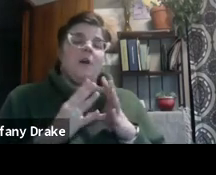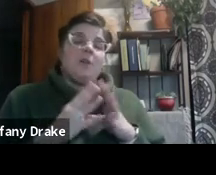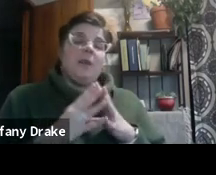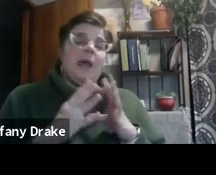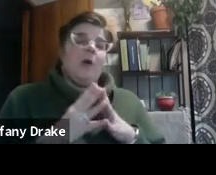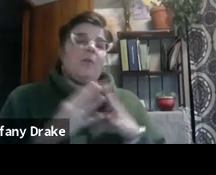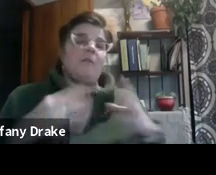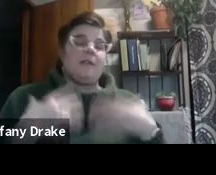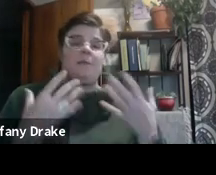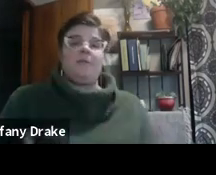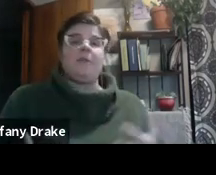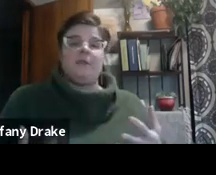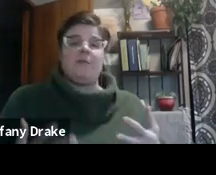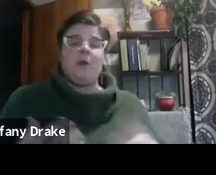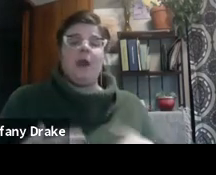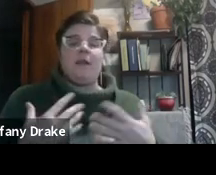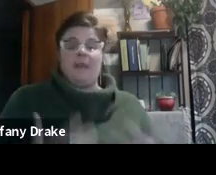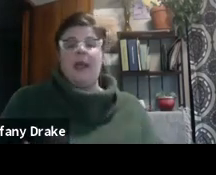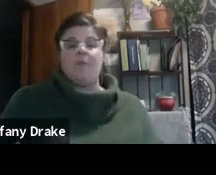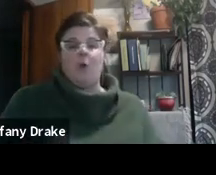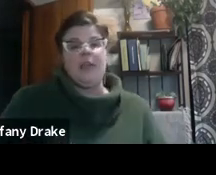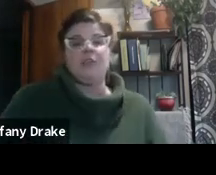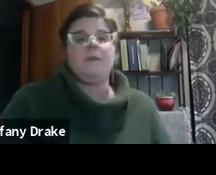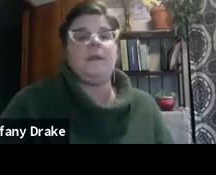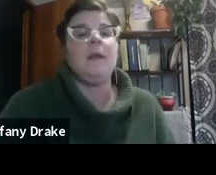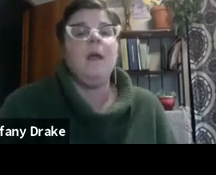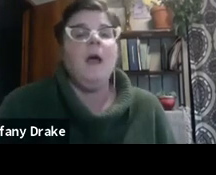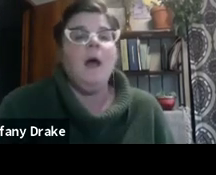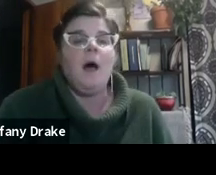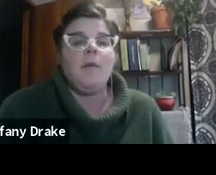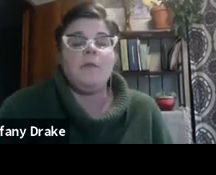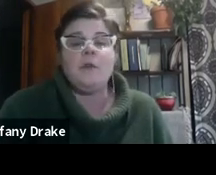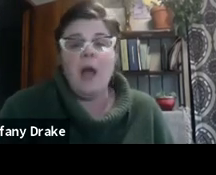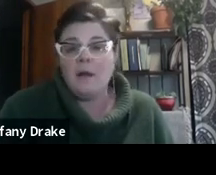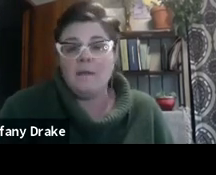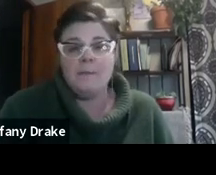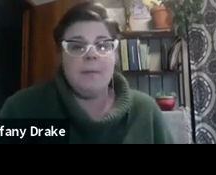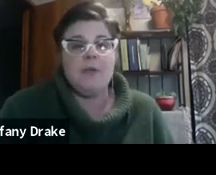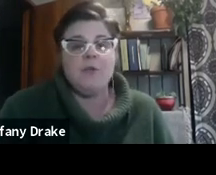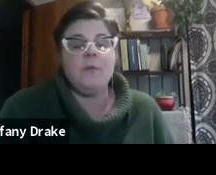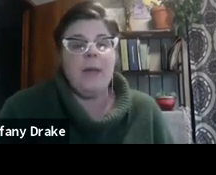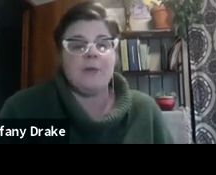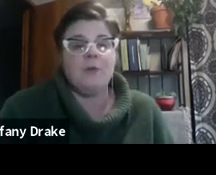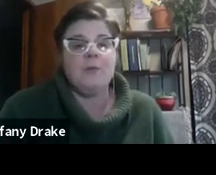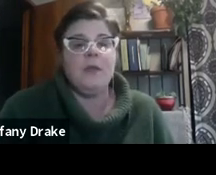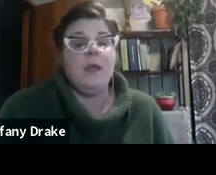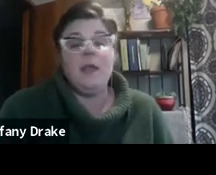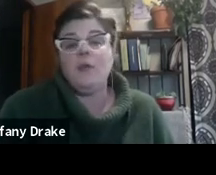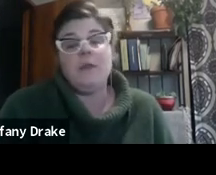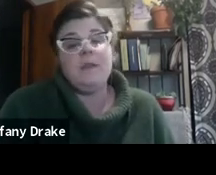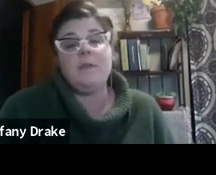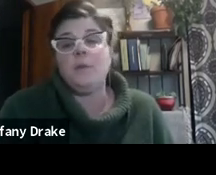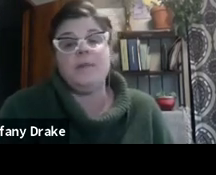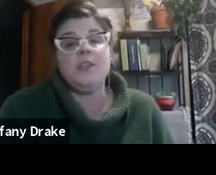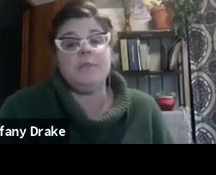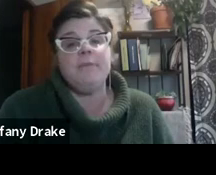strategies also that help the victim feel safer and that they have more agency. So locks, bedrooms, bathrooms,